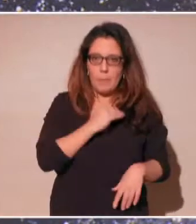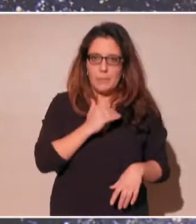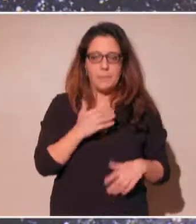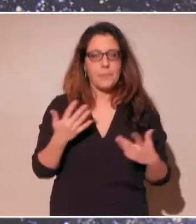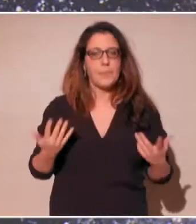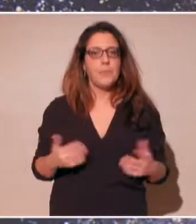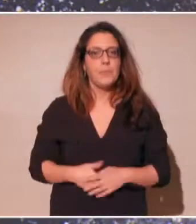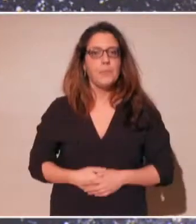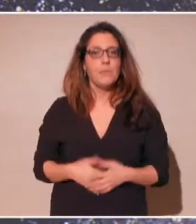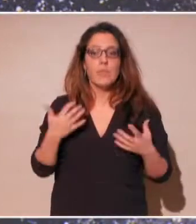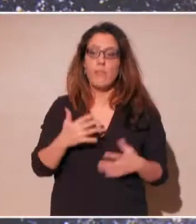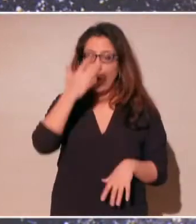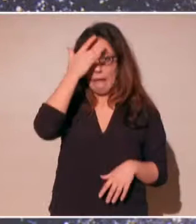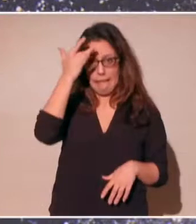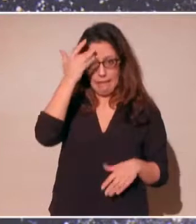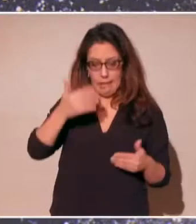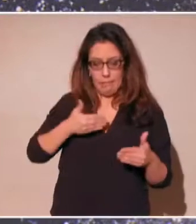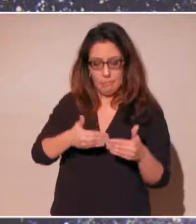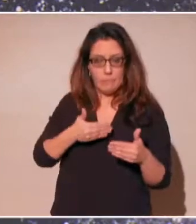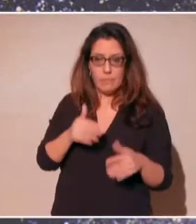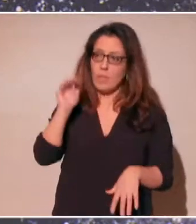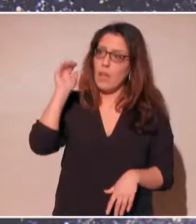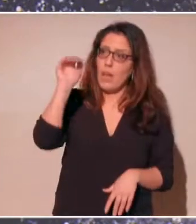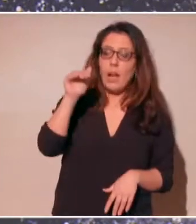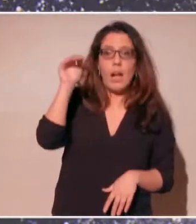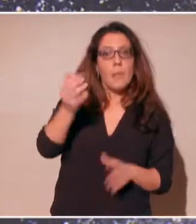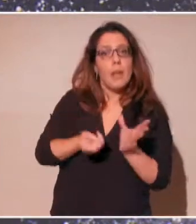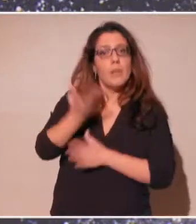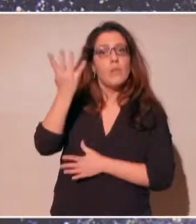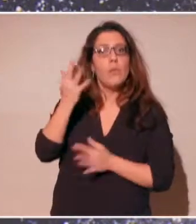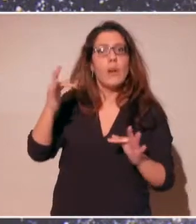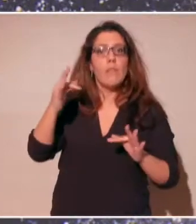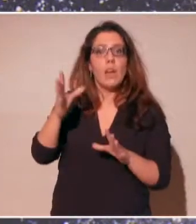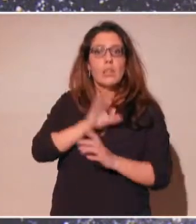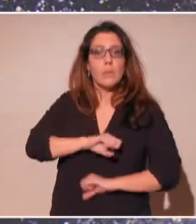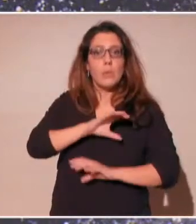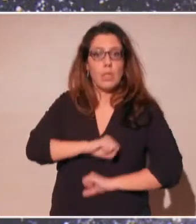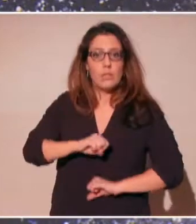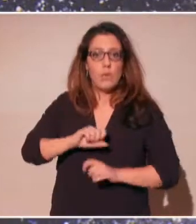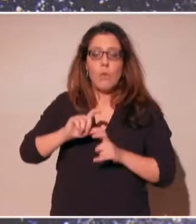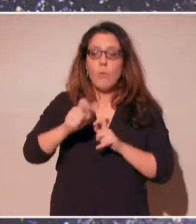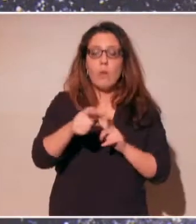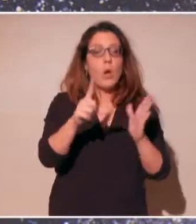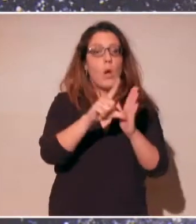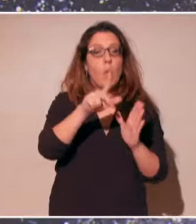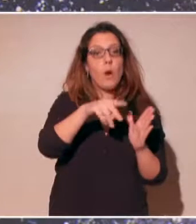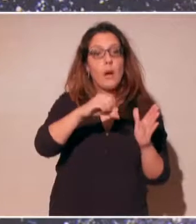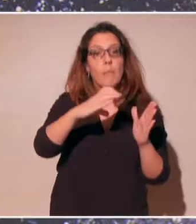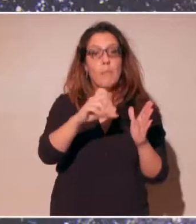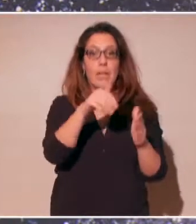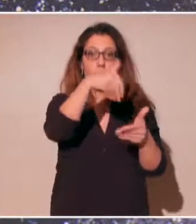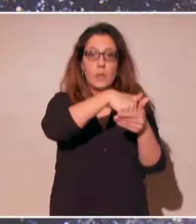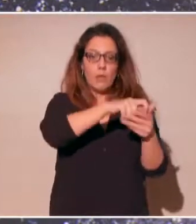lead times, it means that innovation is quite difficult. This is why what we're going to do is send out an appeal